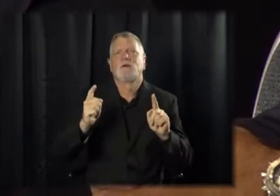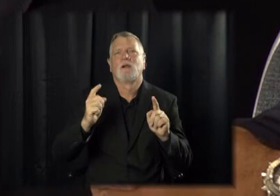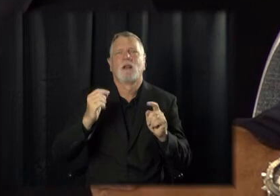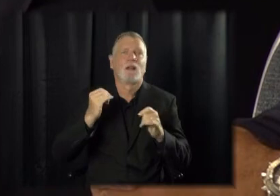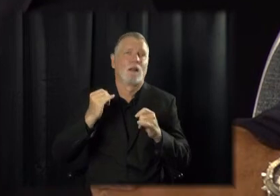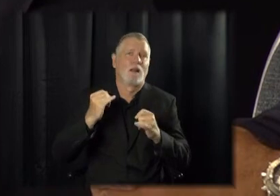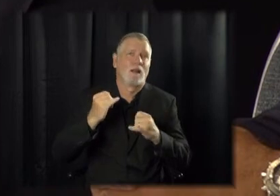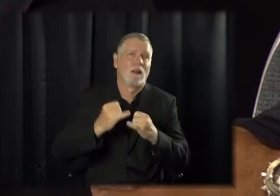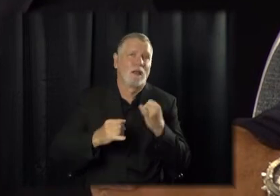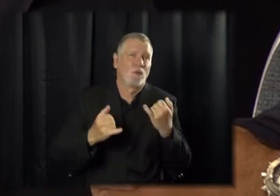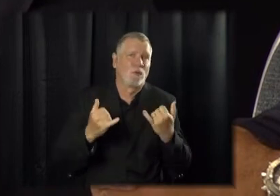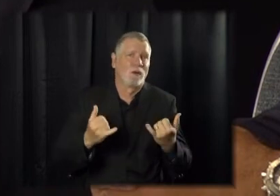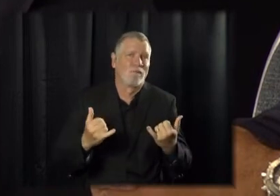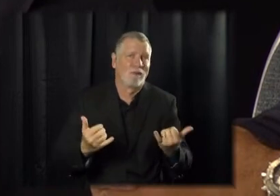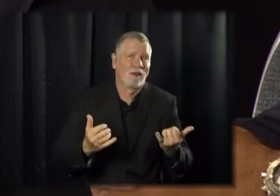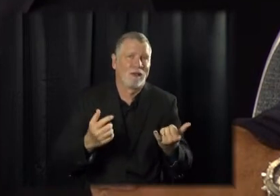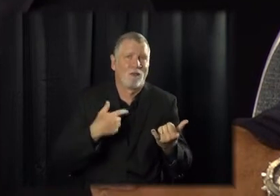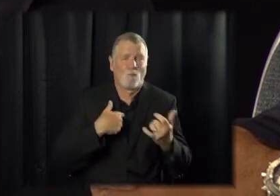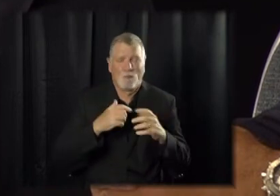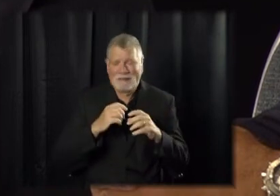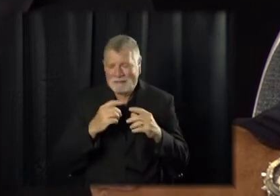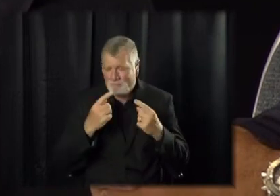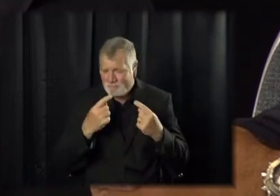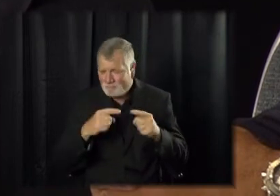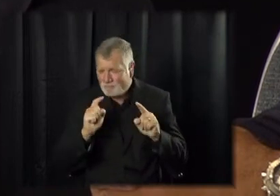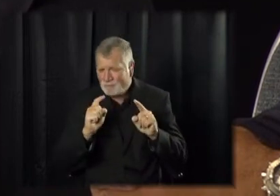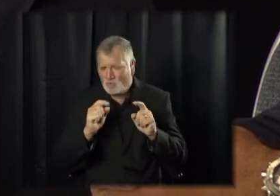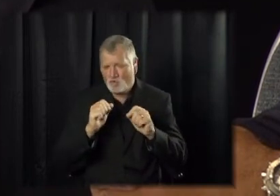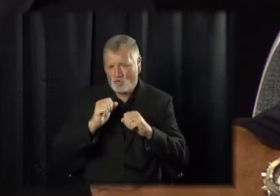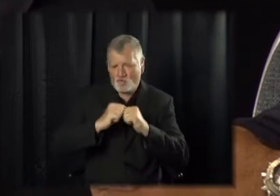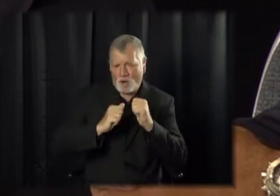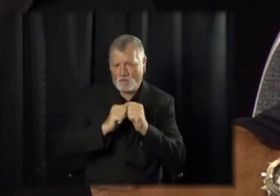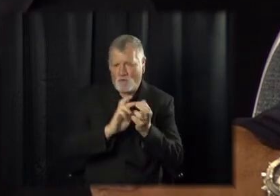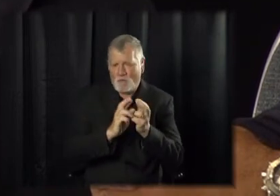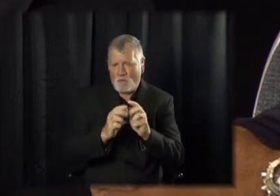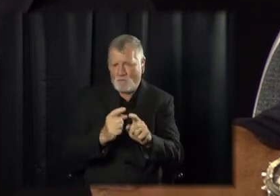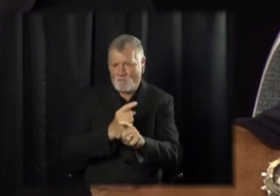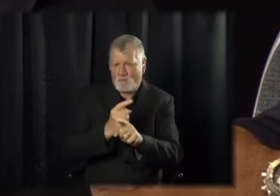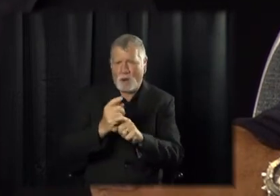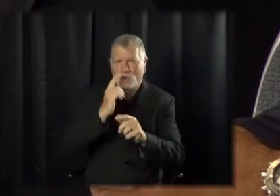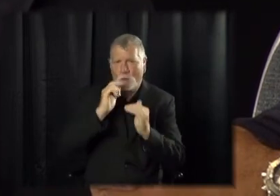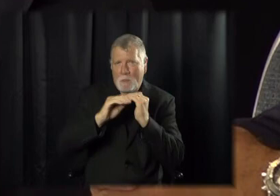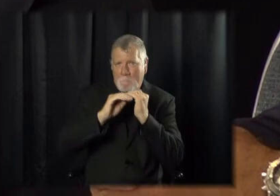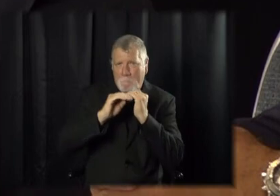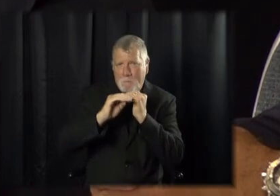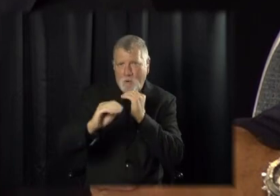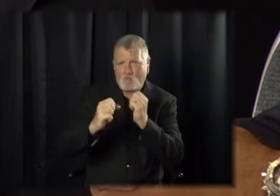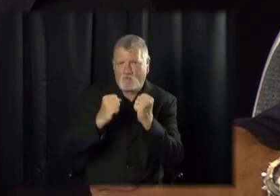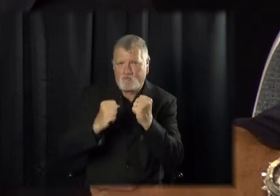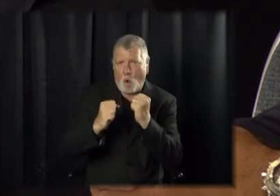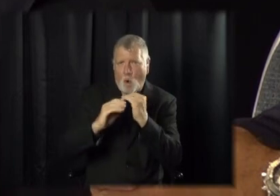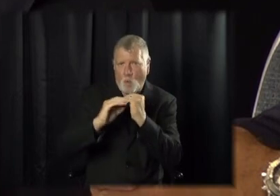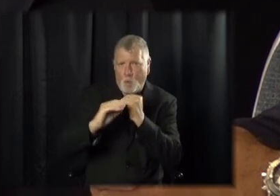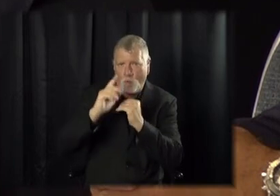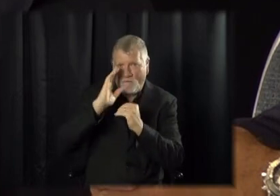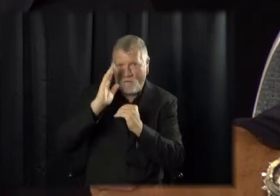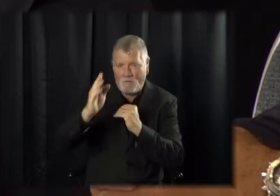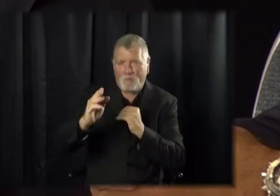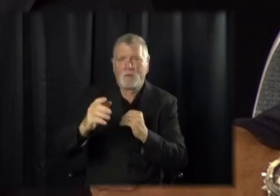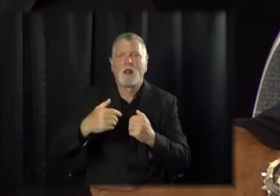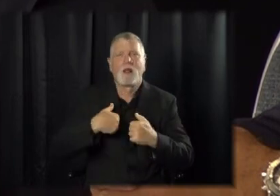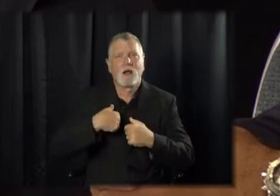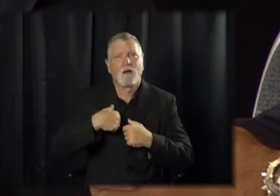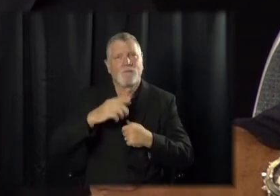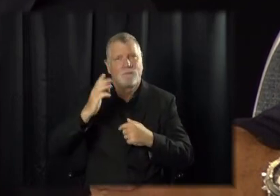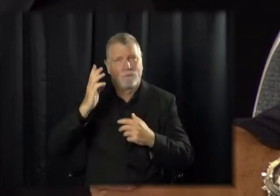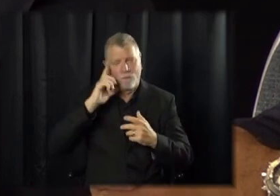really want to make sure that we get these structural reforms right so there's a solid baseline going forward. There is a brighter day here. I